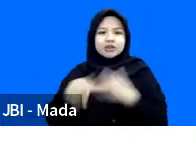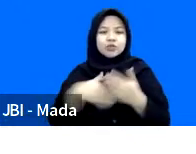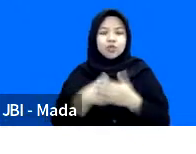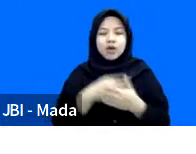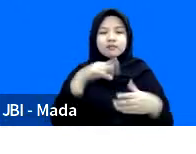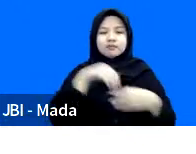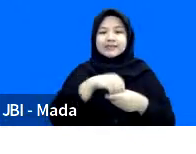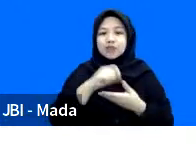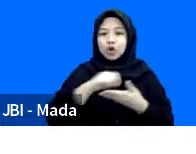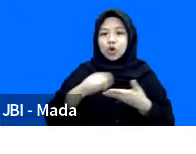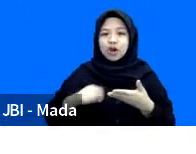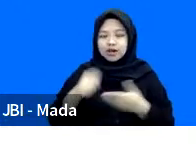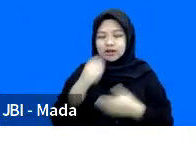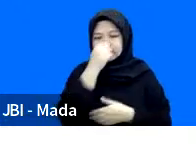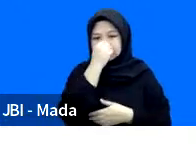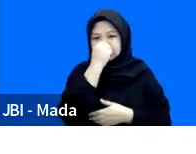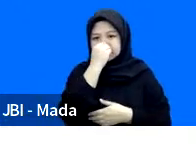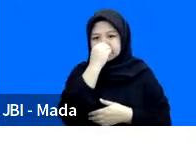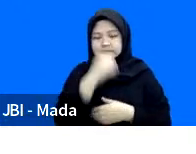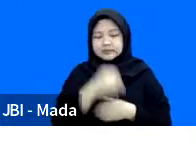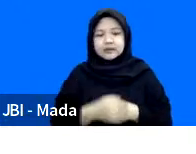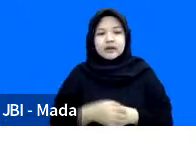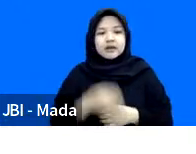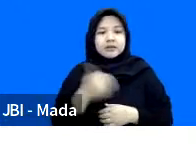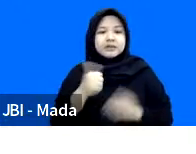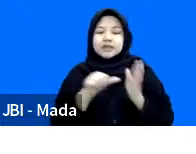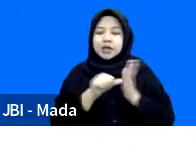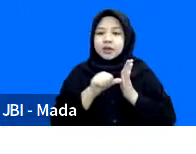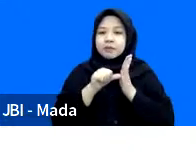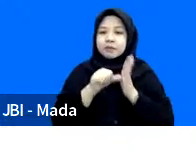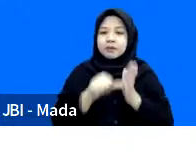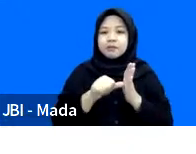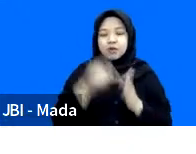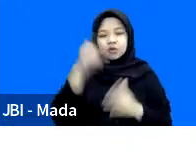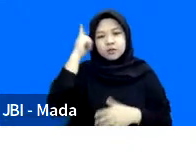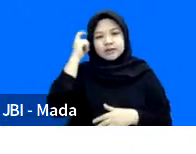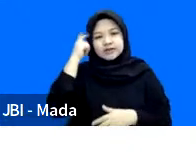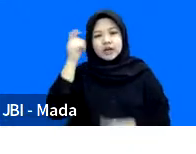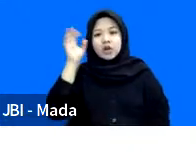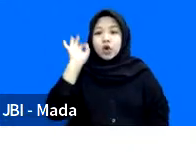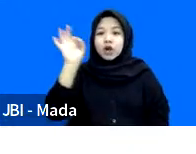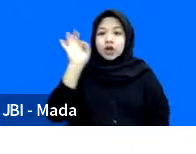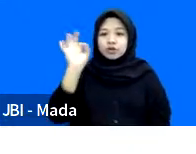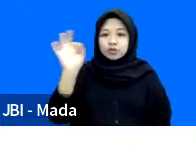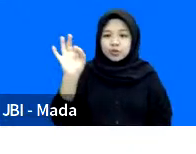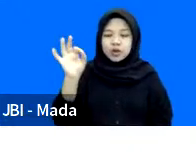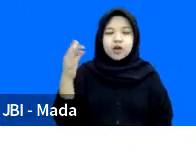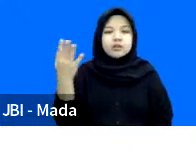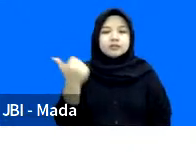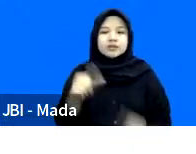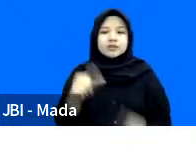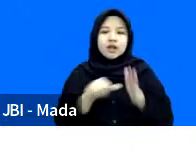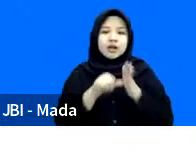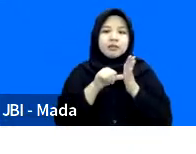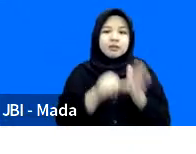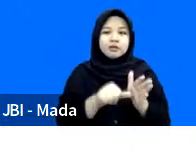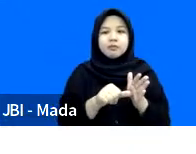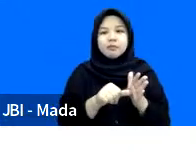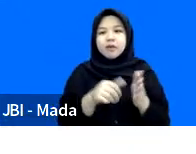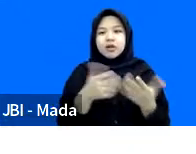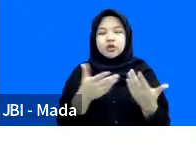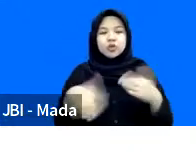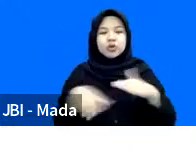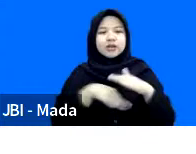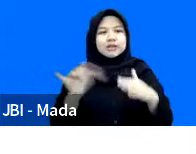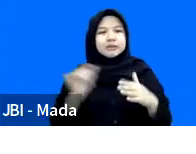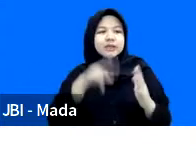current learning levels, to prioritize fundamentals such as reading and math, to increase catch-up